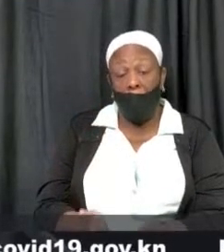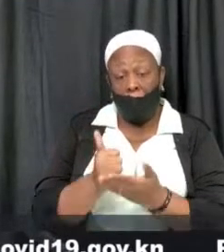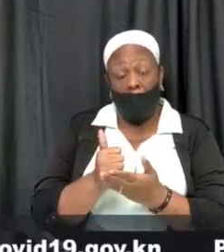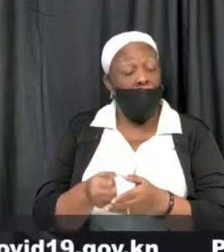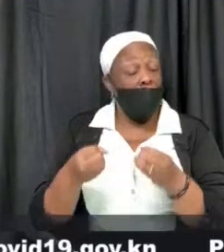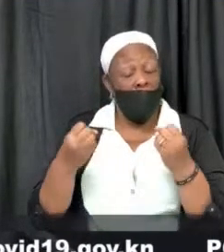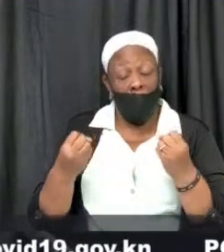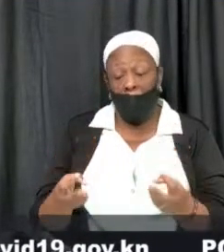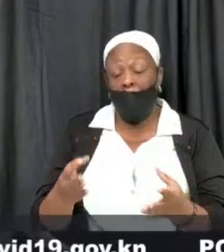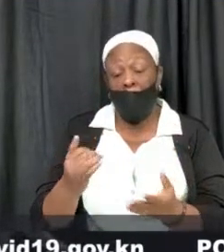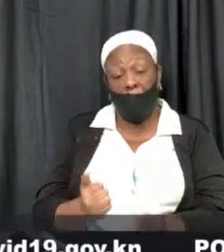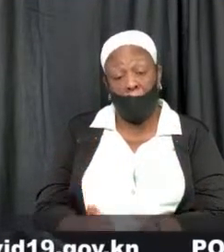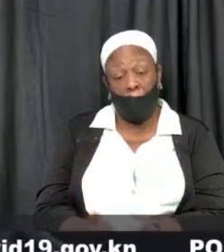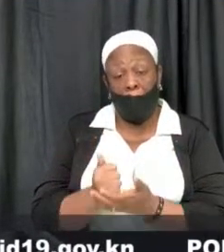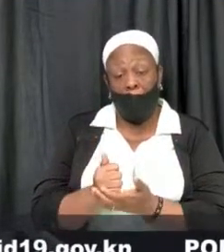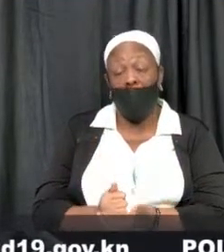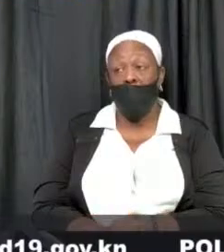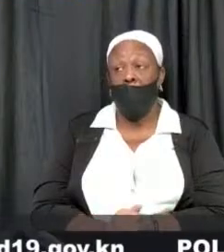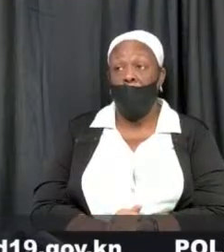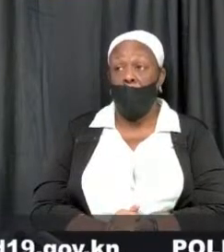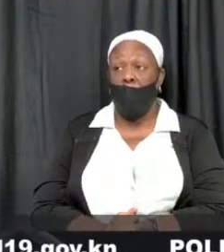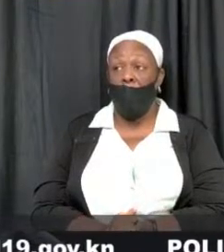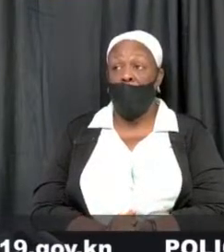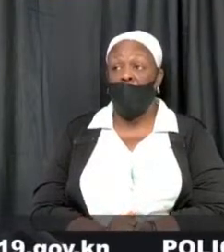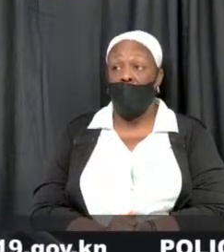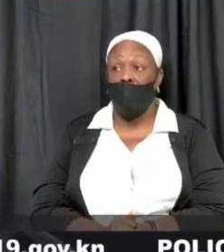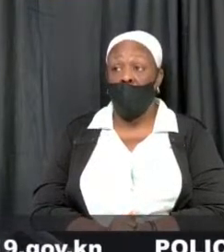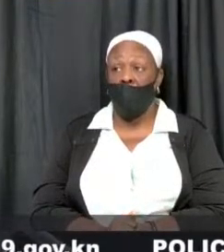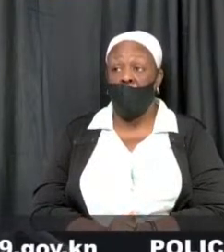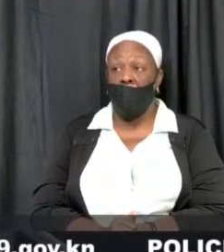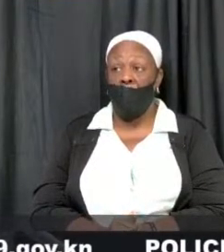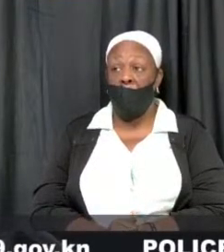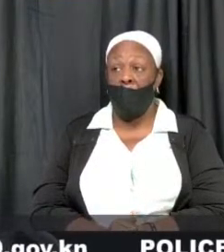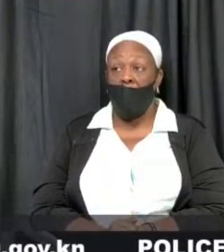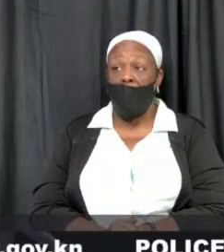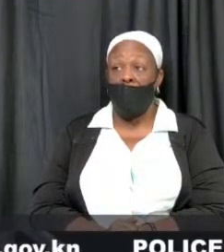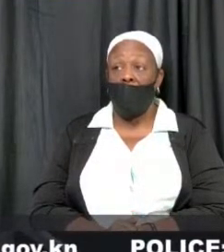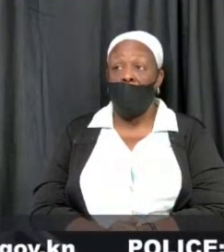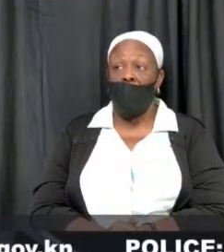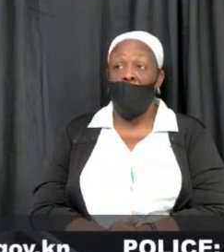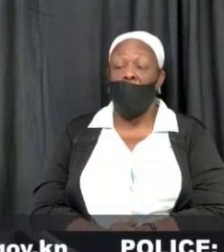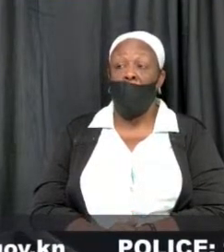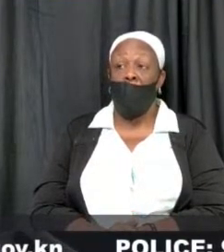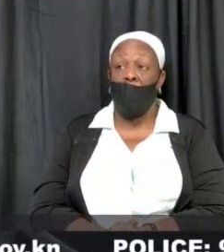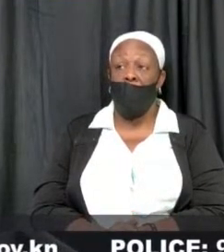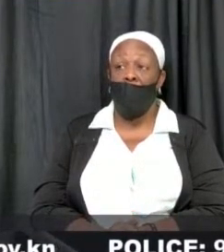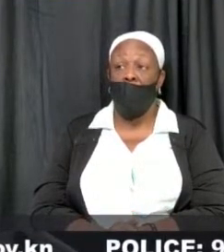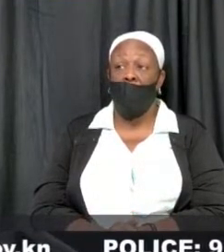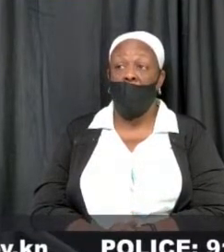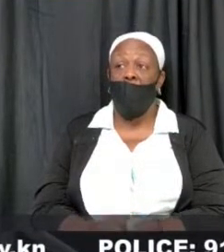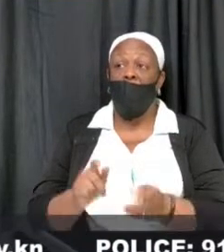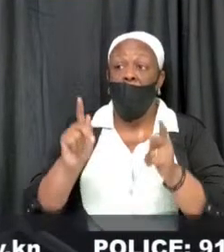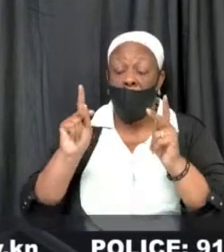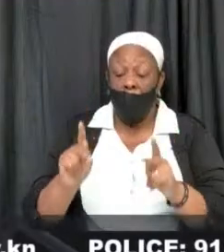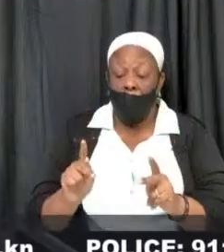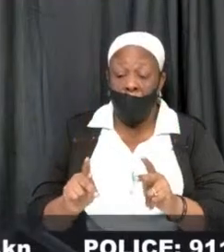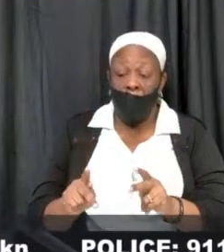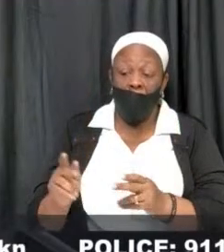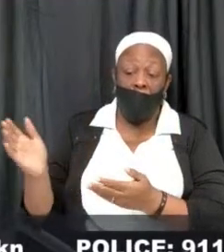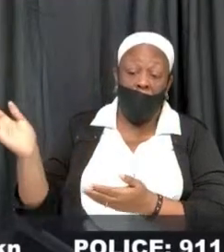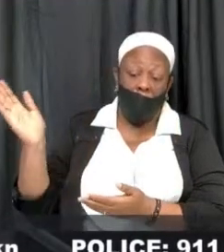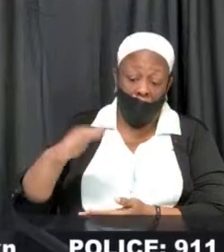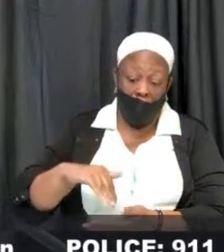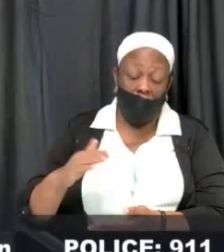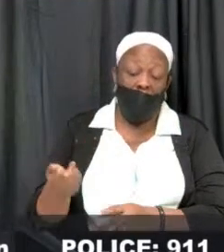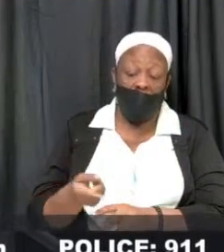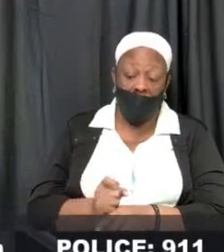much as possible. And also bear this in mind, that we are going to be receiving persons who are going to come